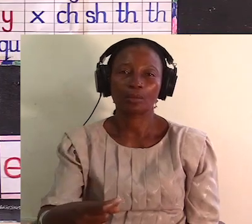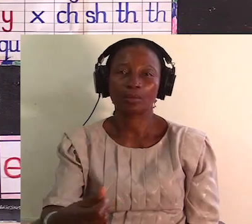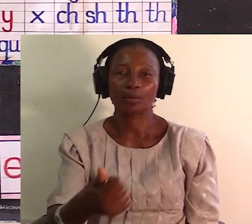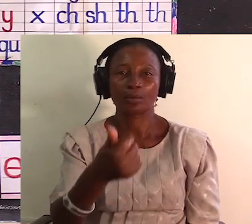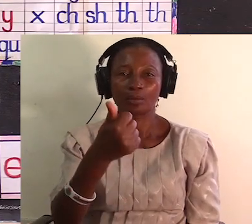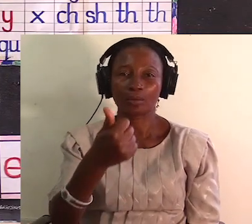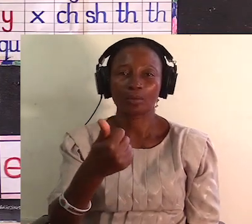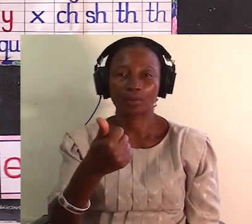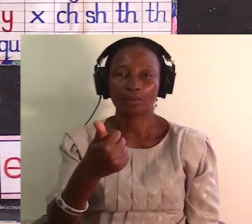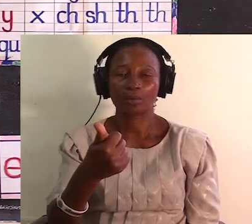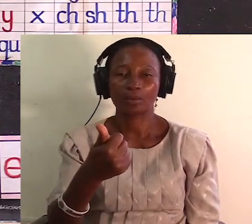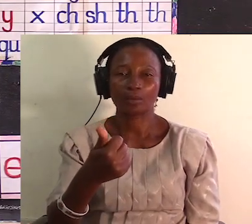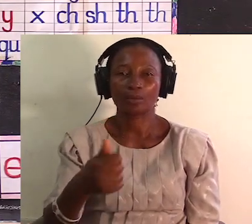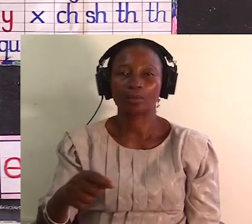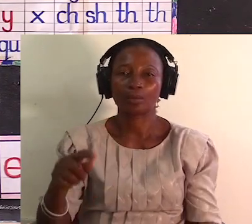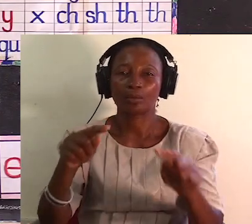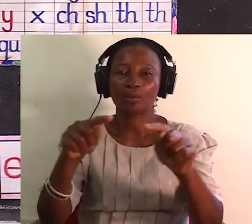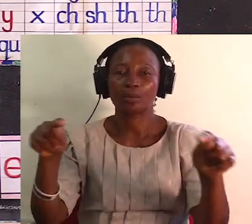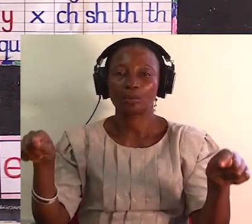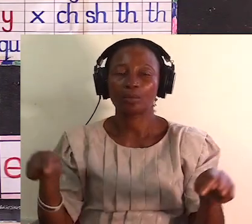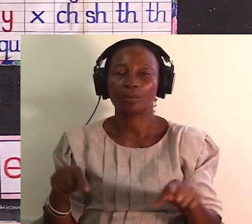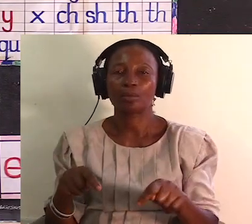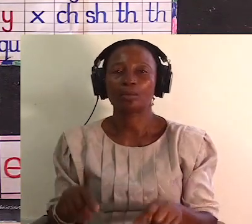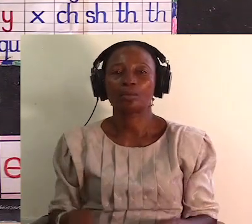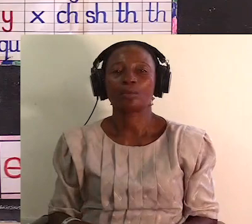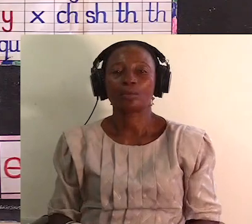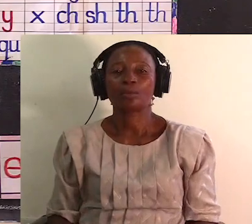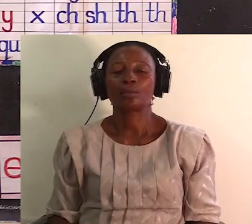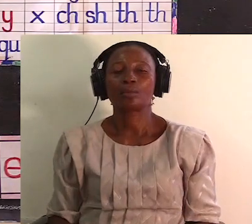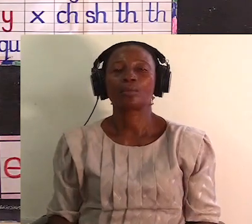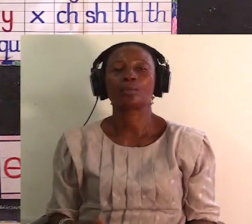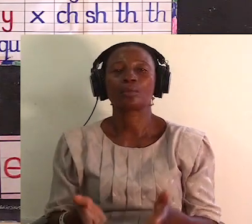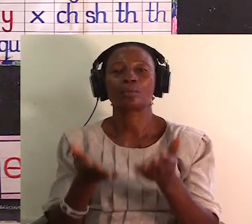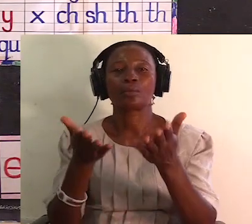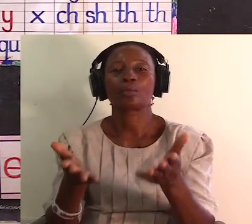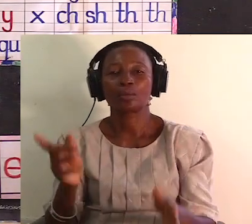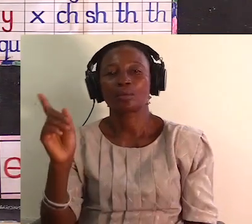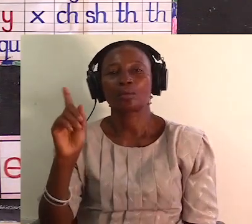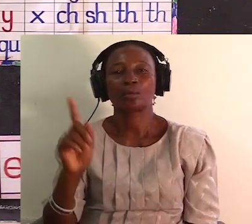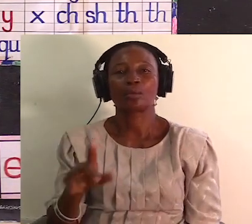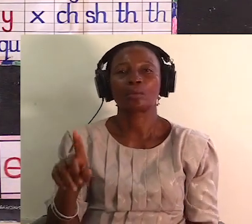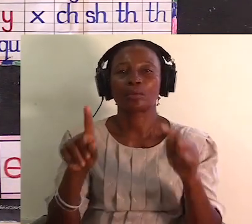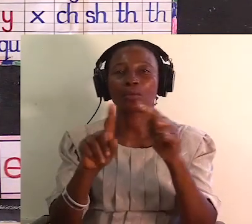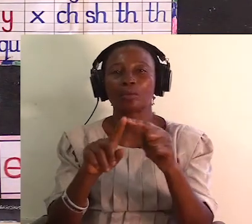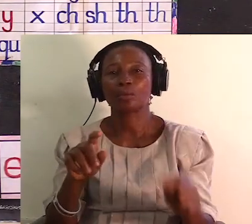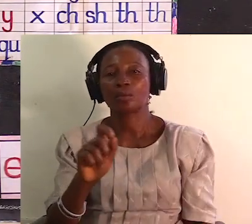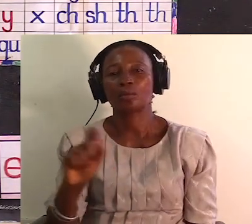boxes, and then I will give you what to write in those 6 boxes.